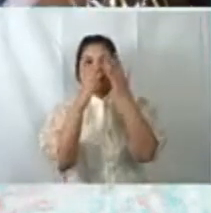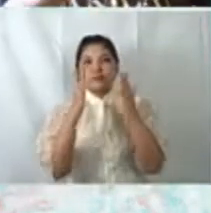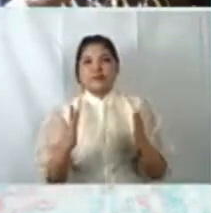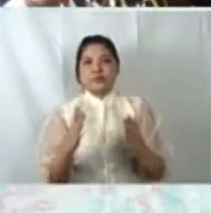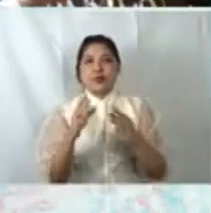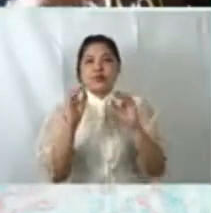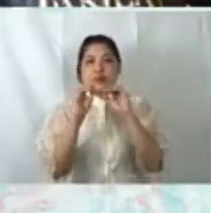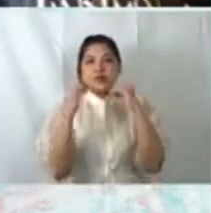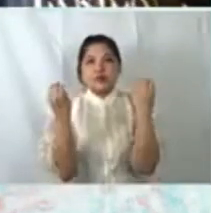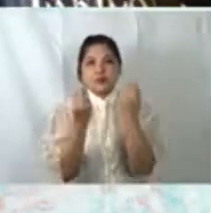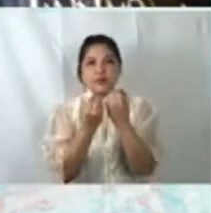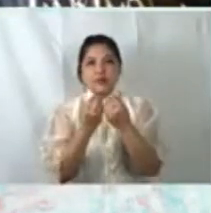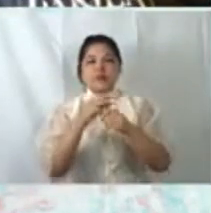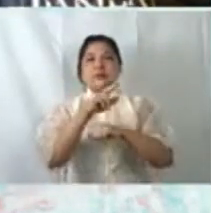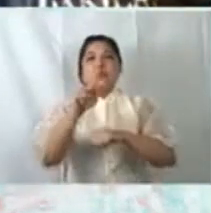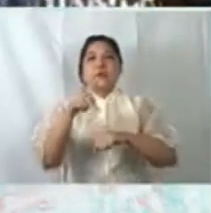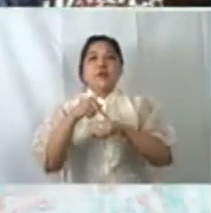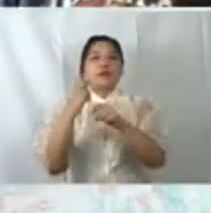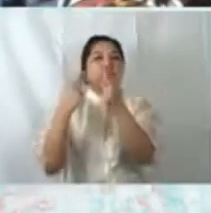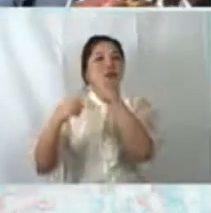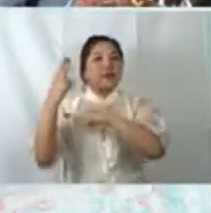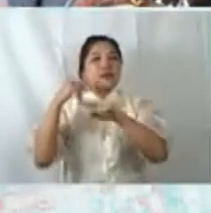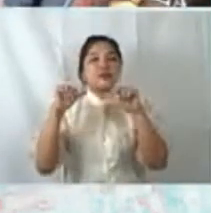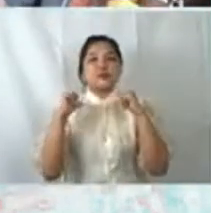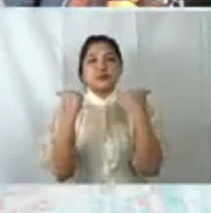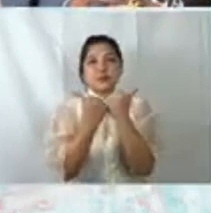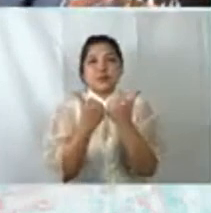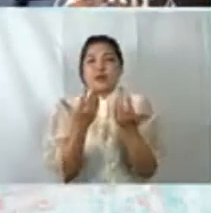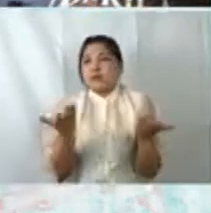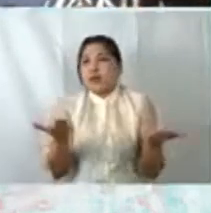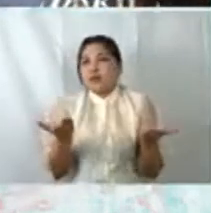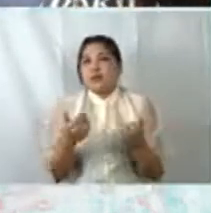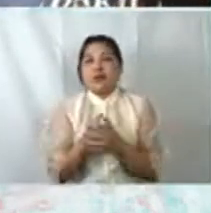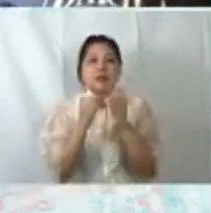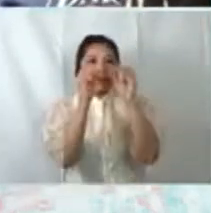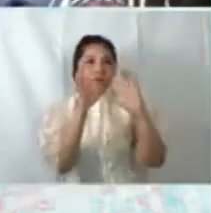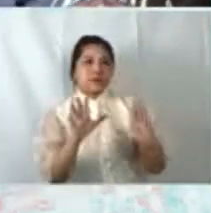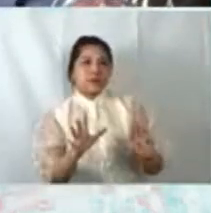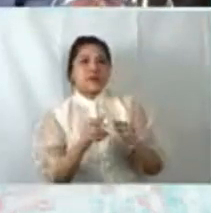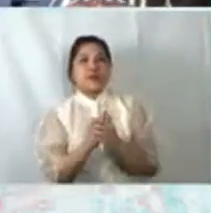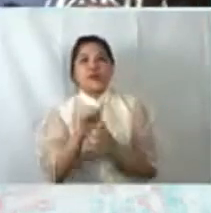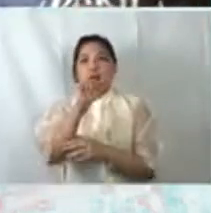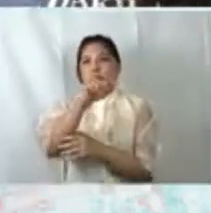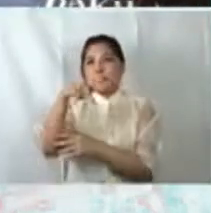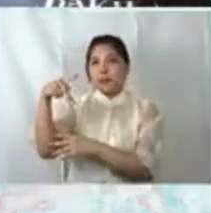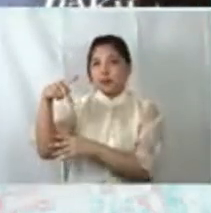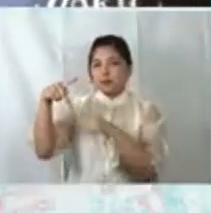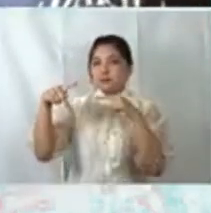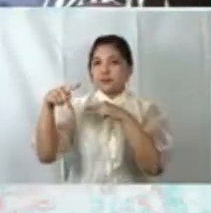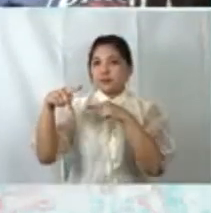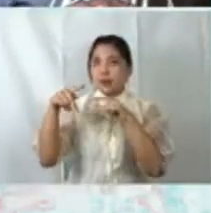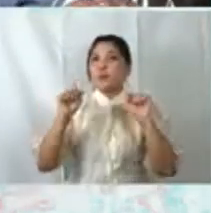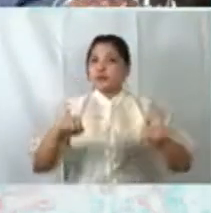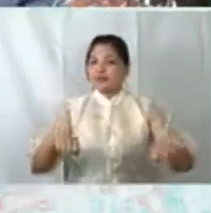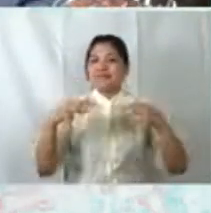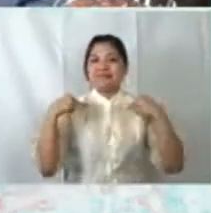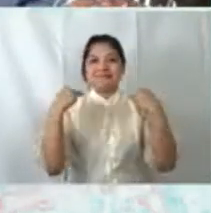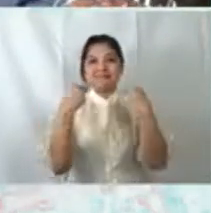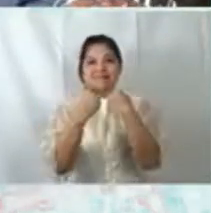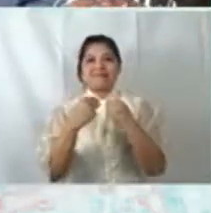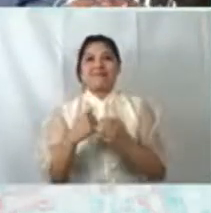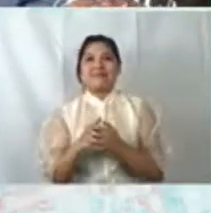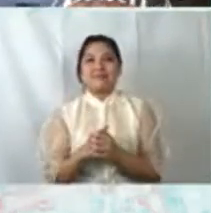organization, the Philippine Historical Association, in which teachers of Araling Panlipunan, you can be a member of the Philippine